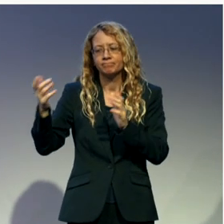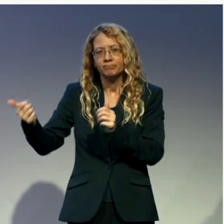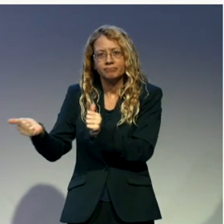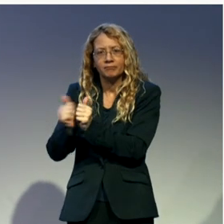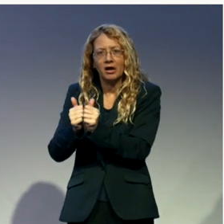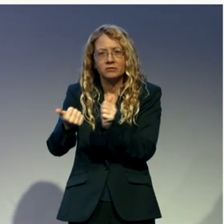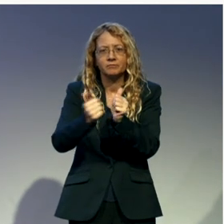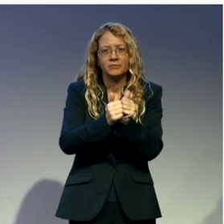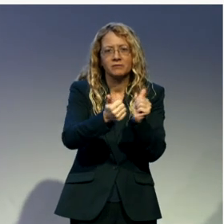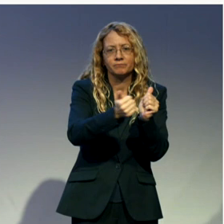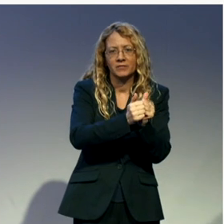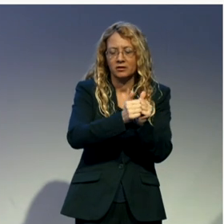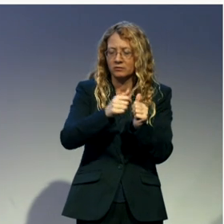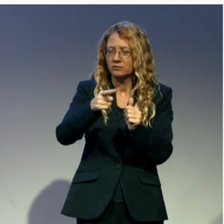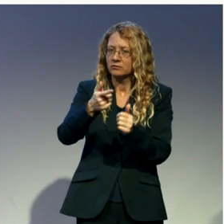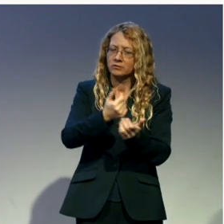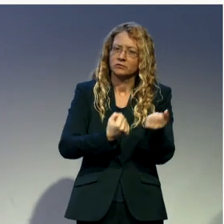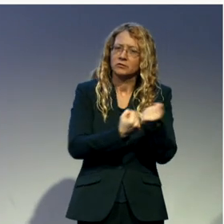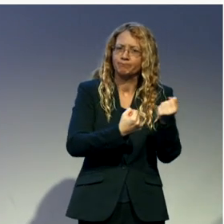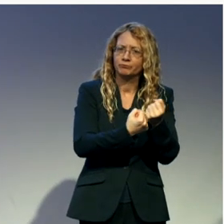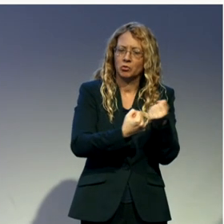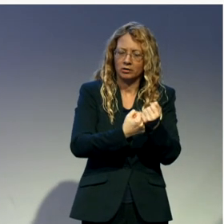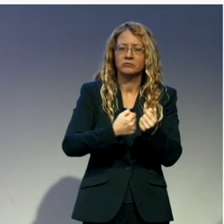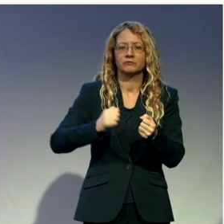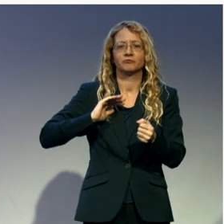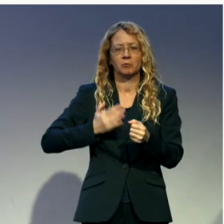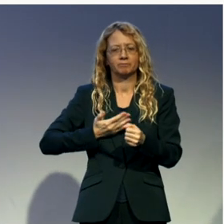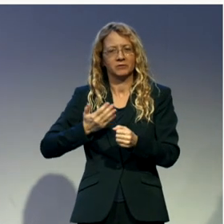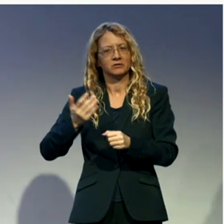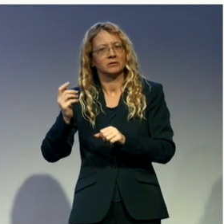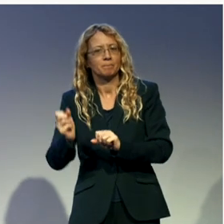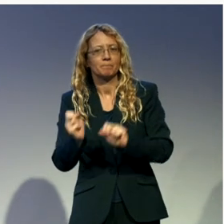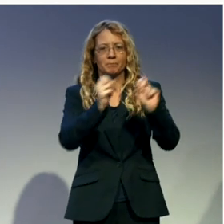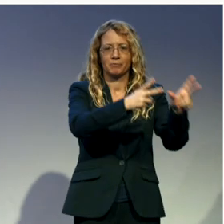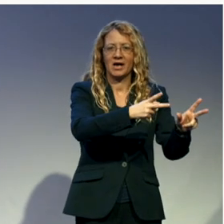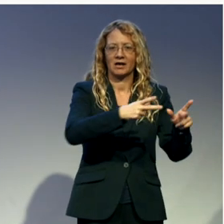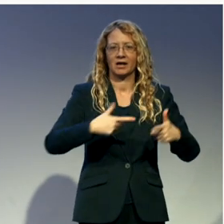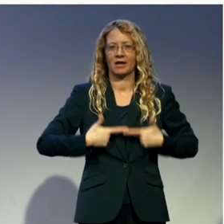it, and they feel strong and have a better life.